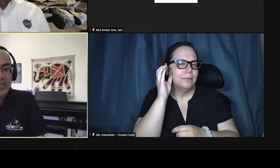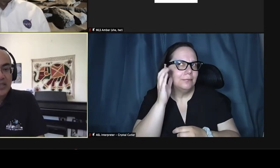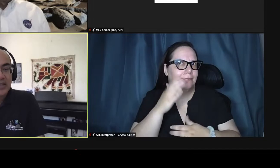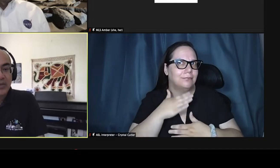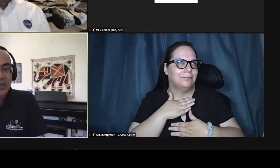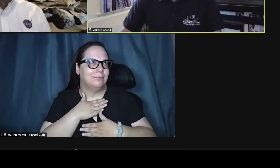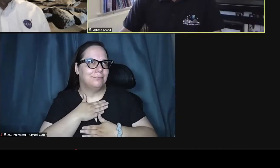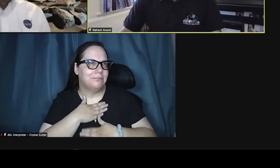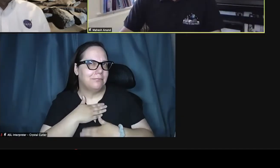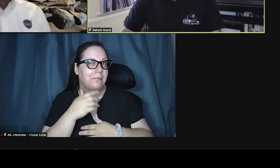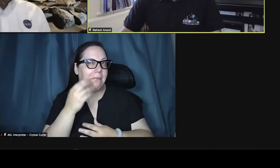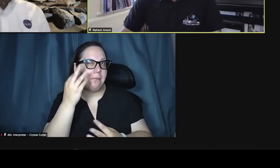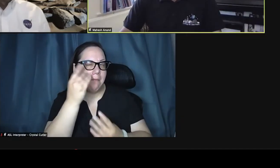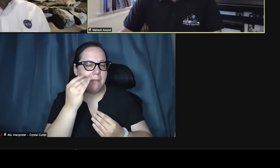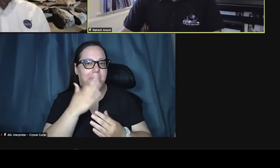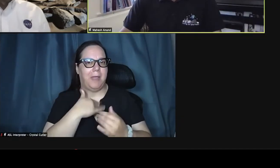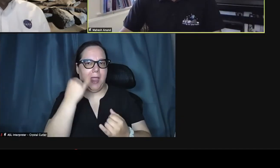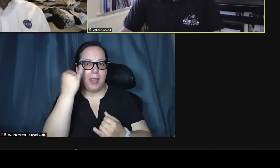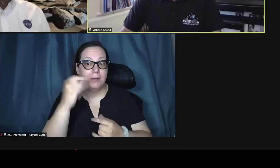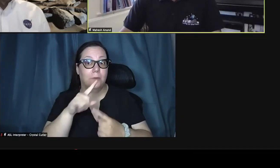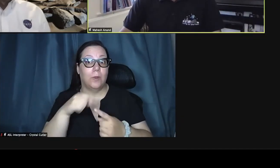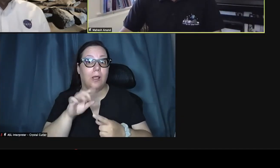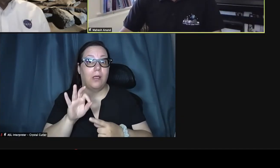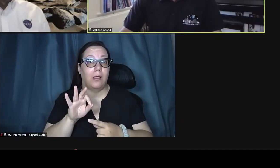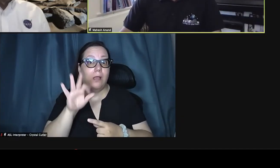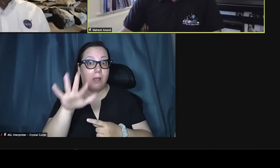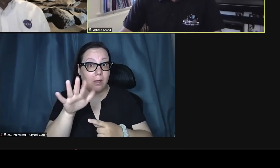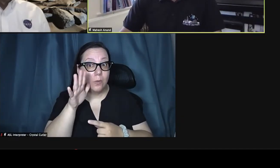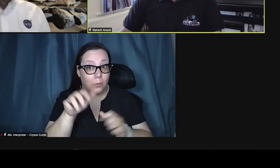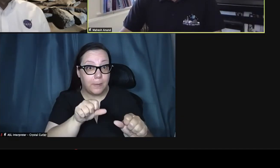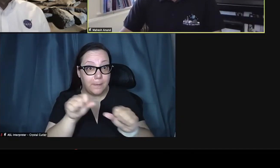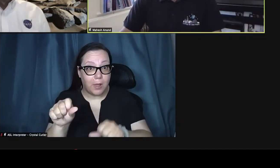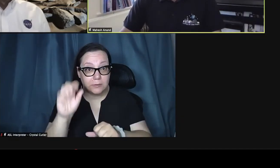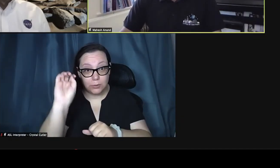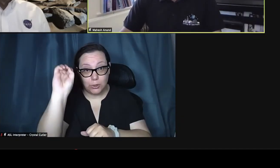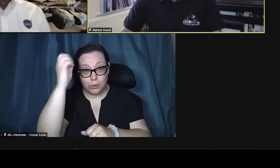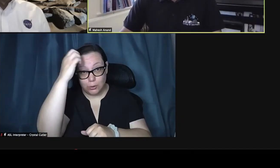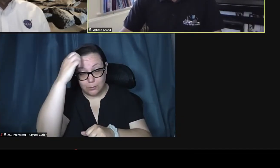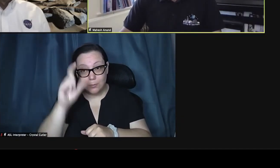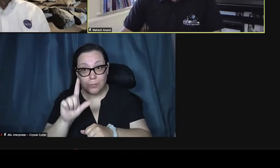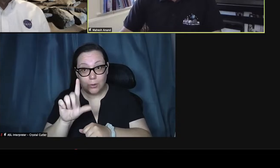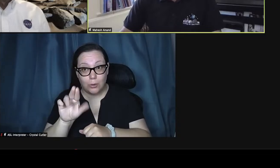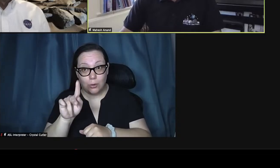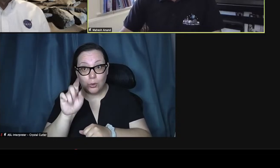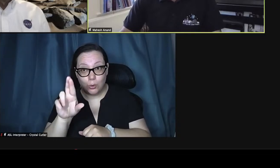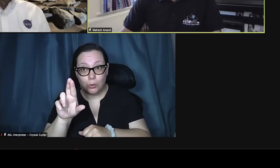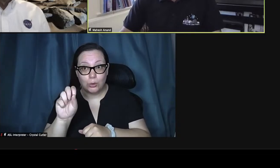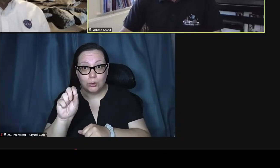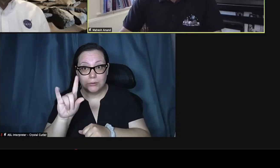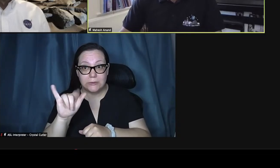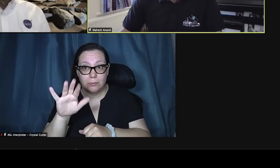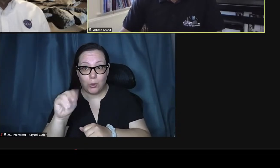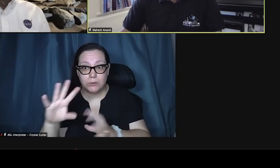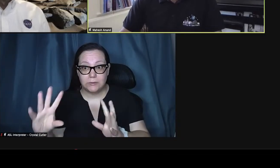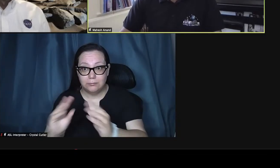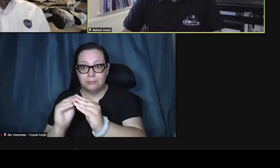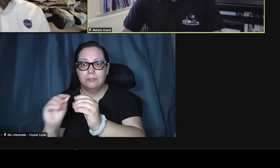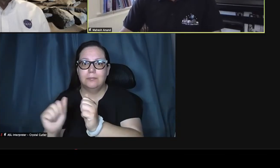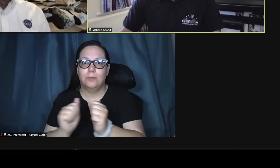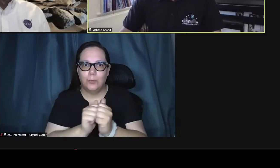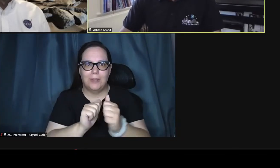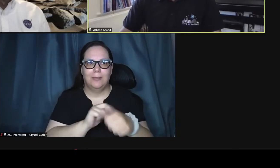for this year, would it be possible to combine the European Lunar Symposium with the NASA Exploration Science